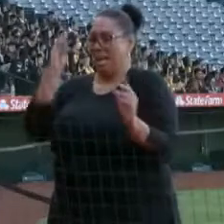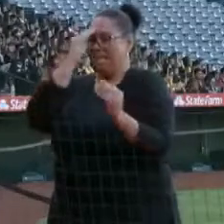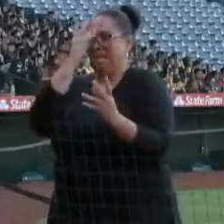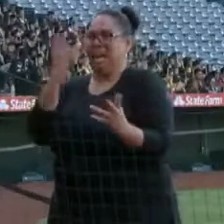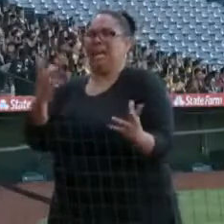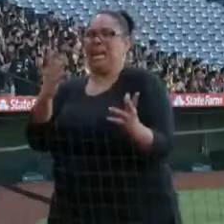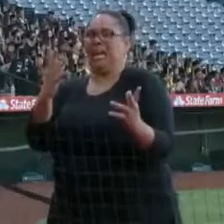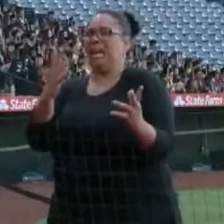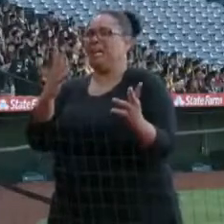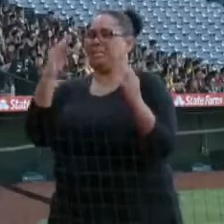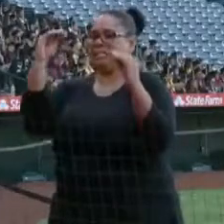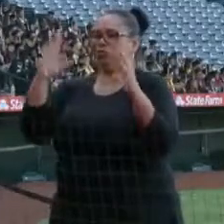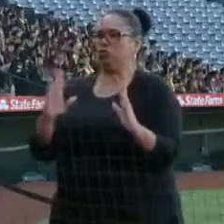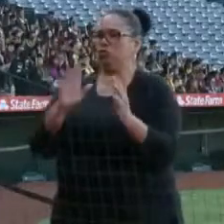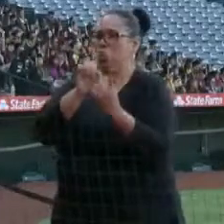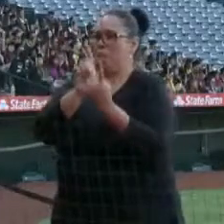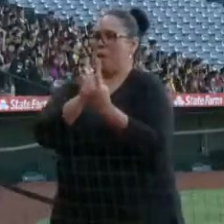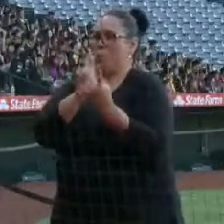faculty who mentored them.